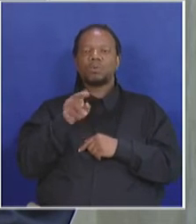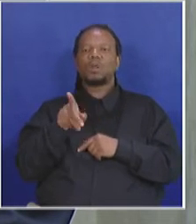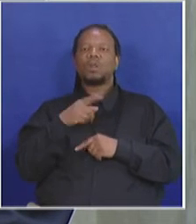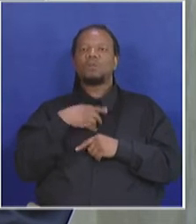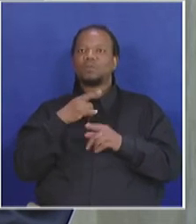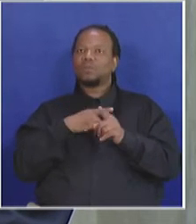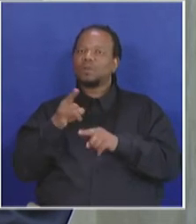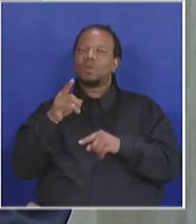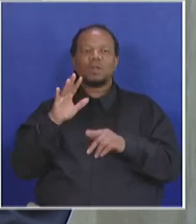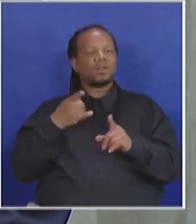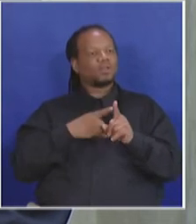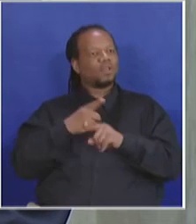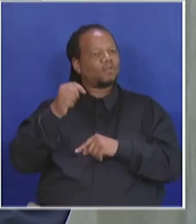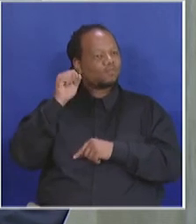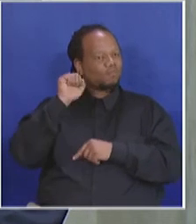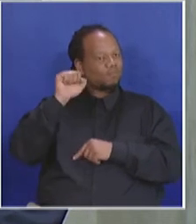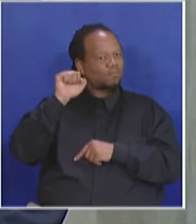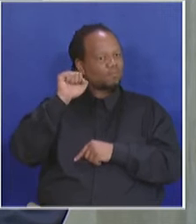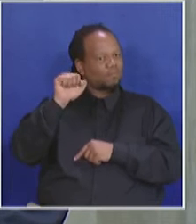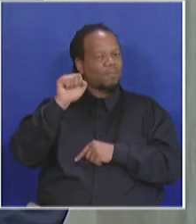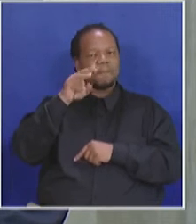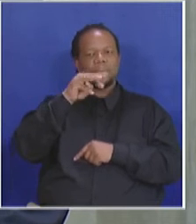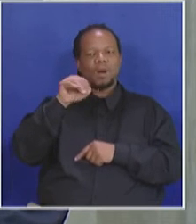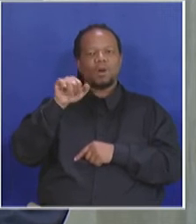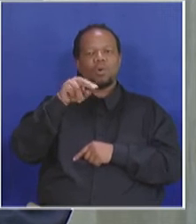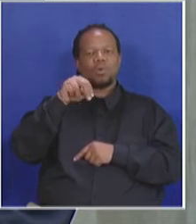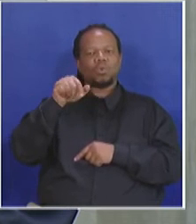the development legacy of Prince Mangosuthu Buthelezi.